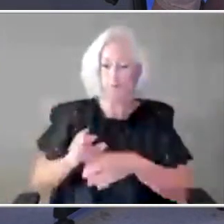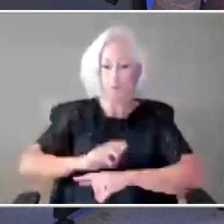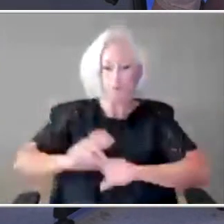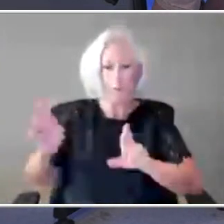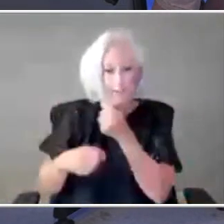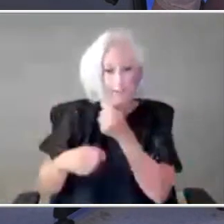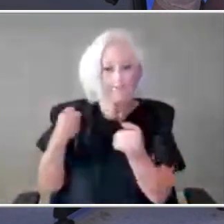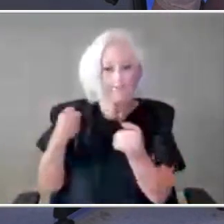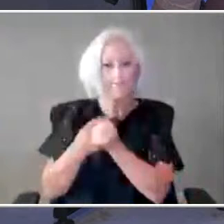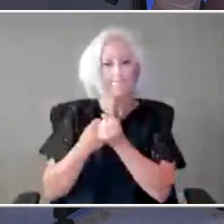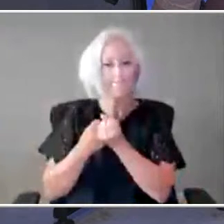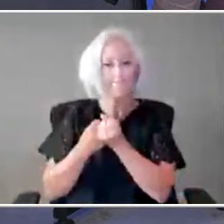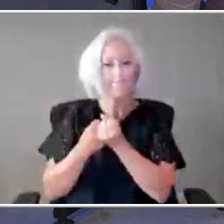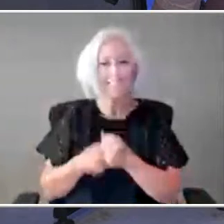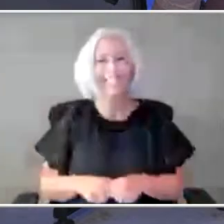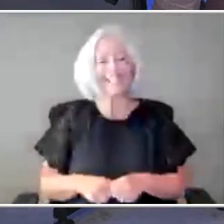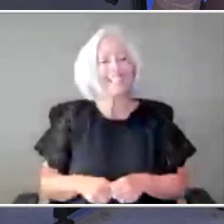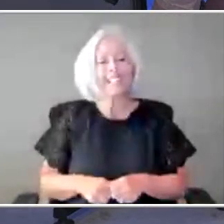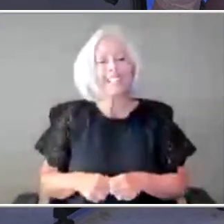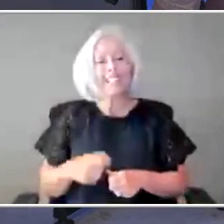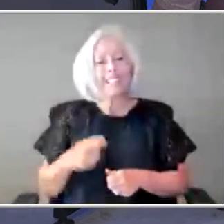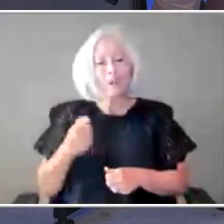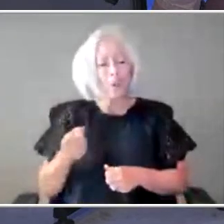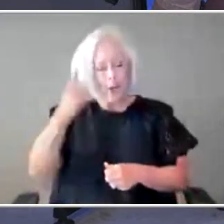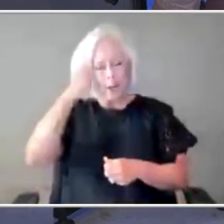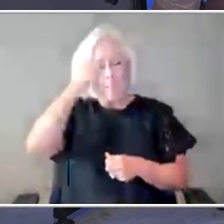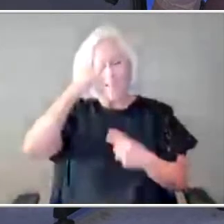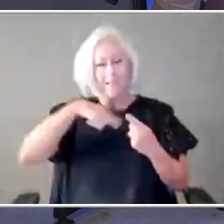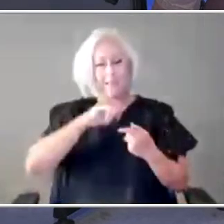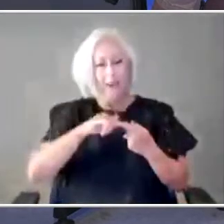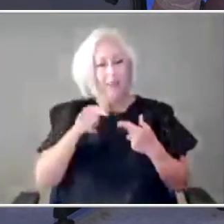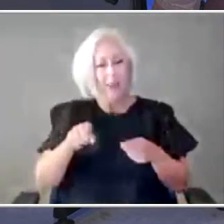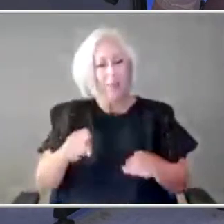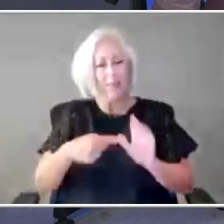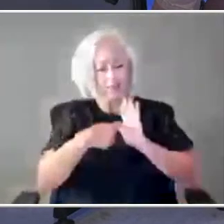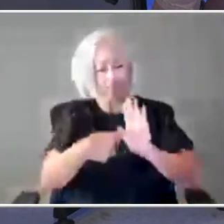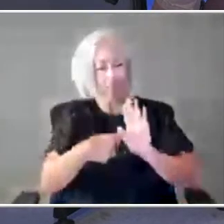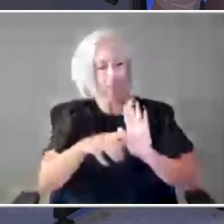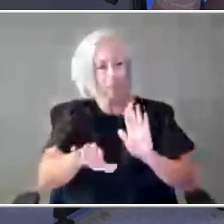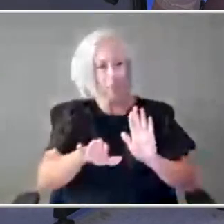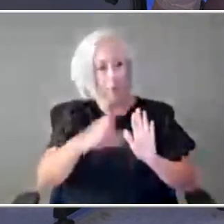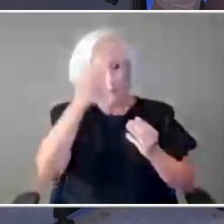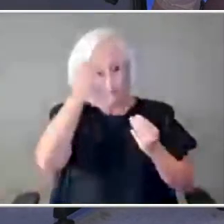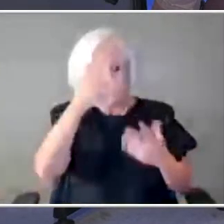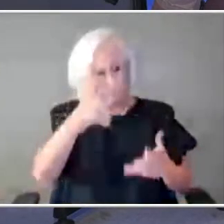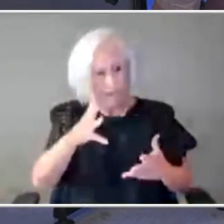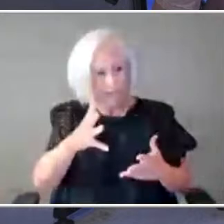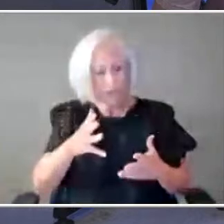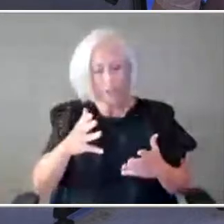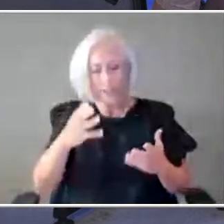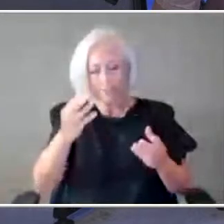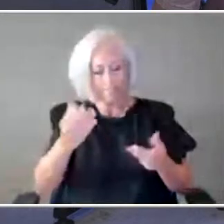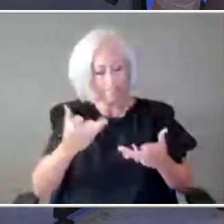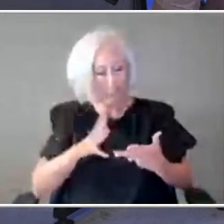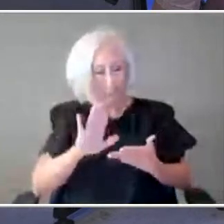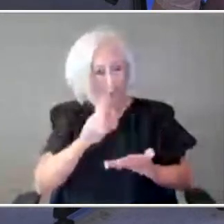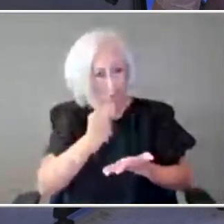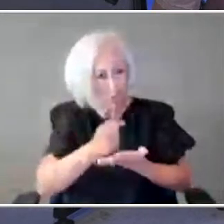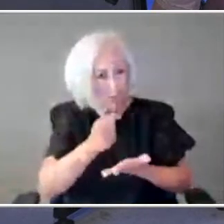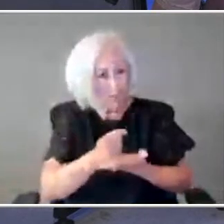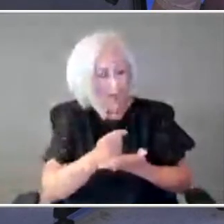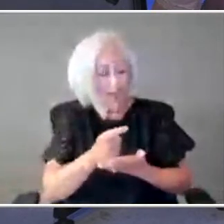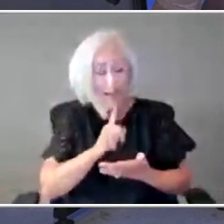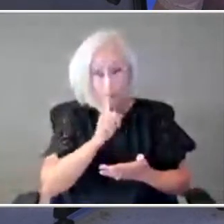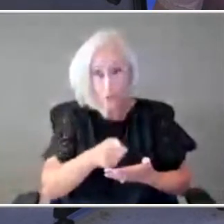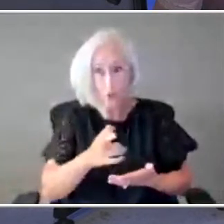been so much coming to you. What were you thinking as they were presenting some of this information and your treatment plan? You must have had questions, but felt like you were in the right spot. Oh,